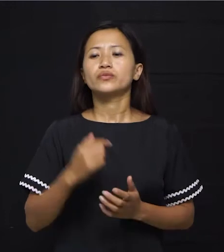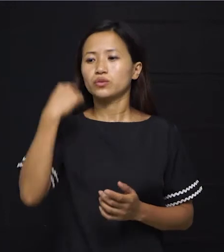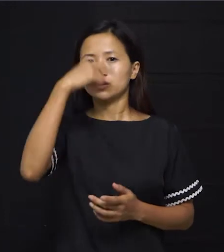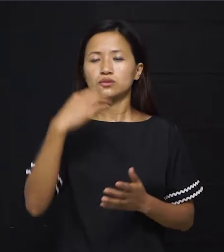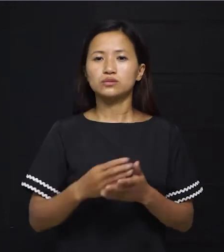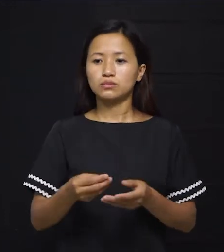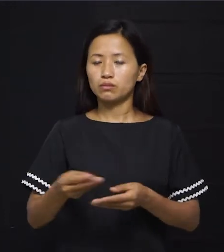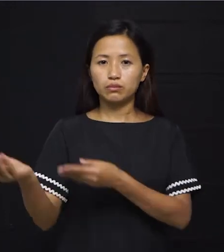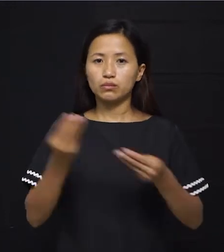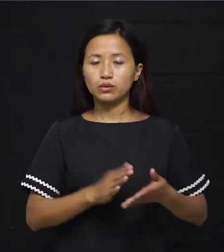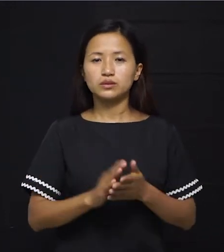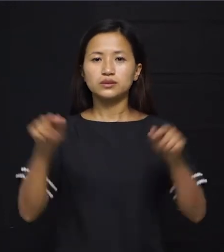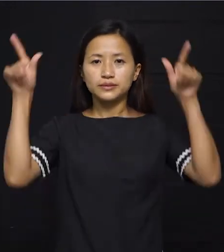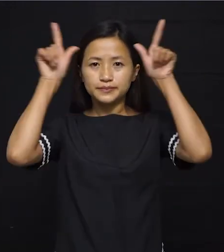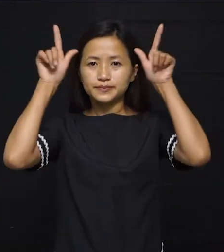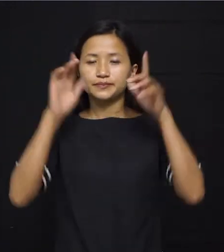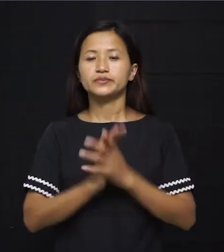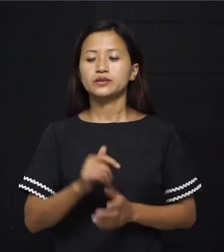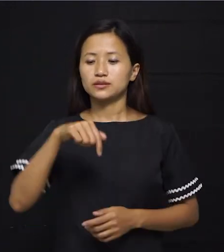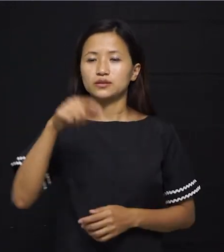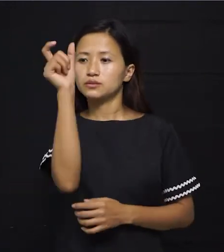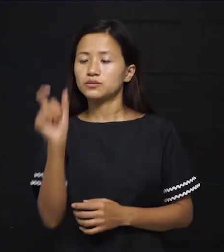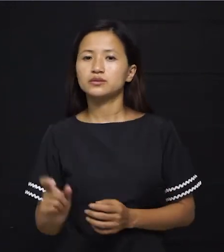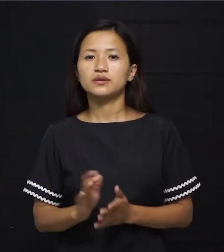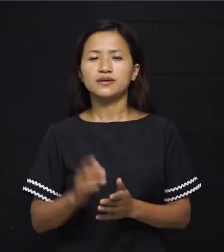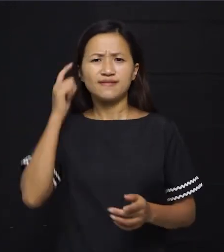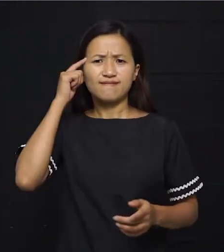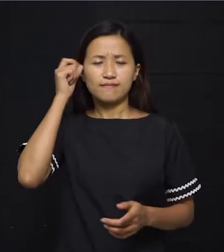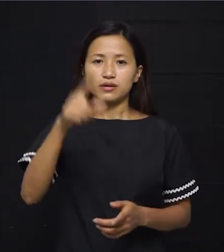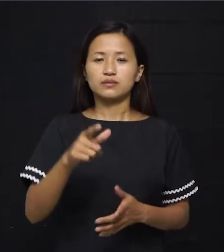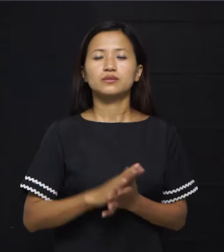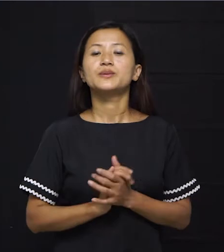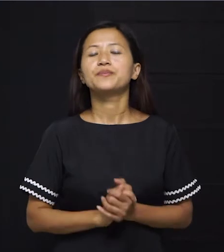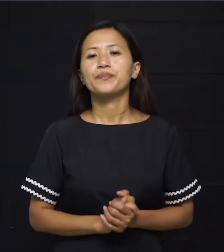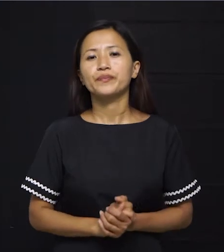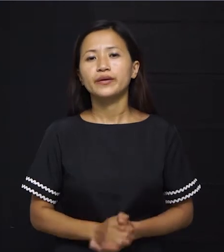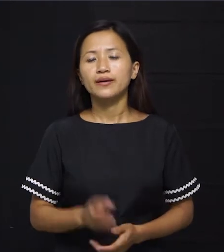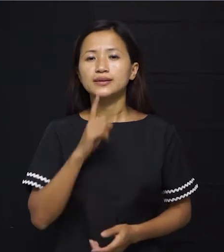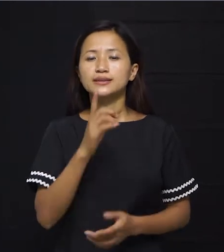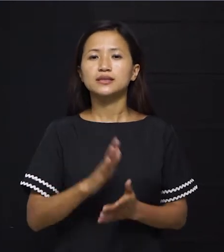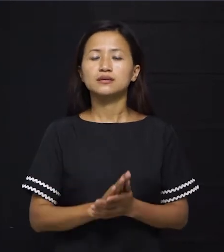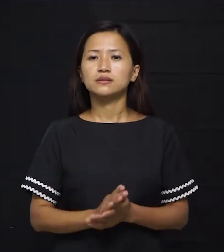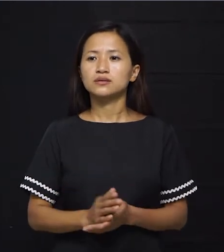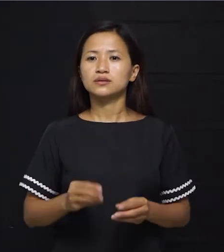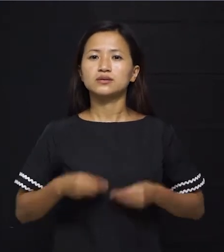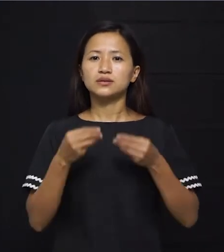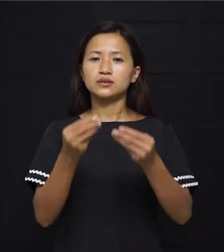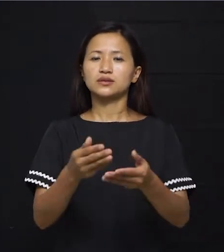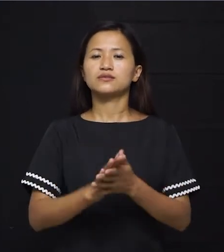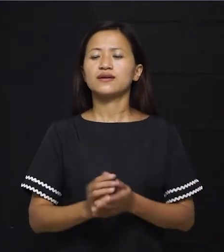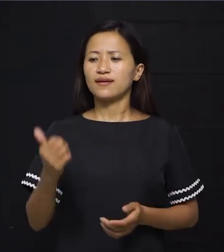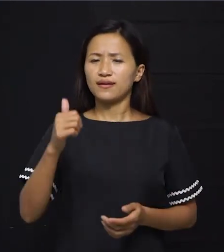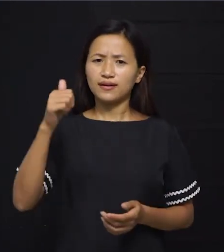his bullock. But this person was very angry, okay? And he said that, I will not give you any